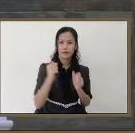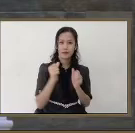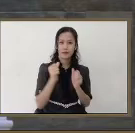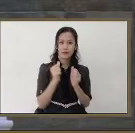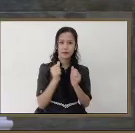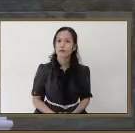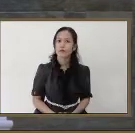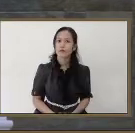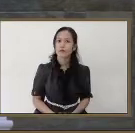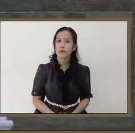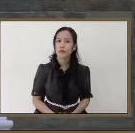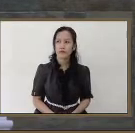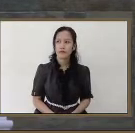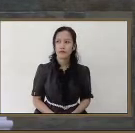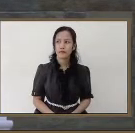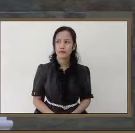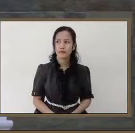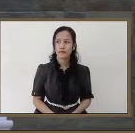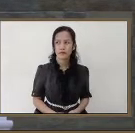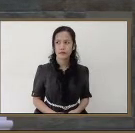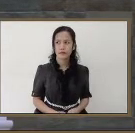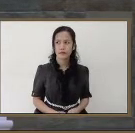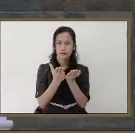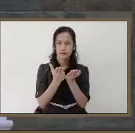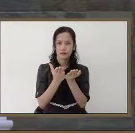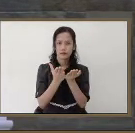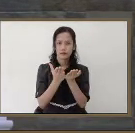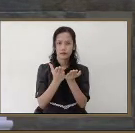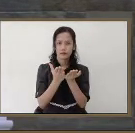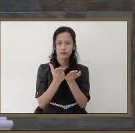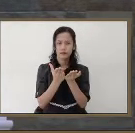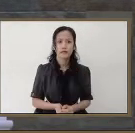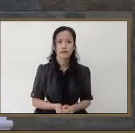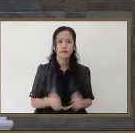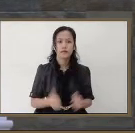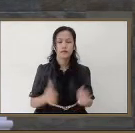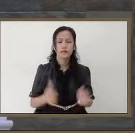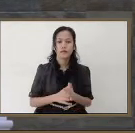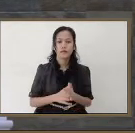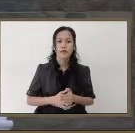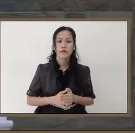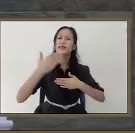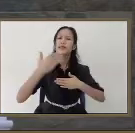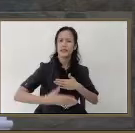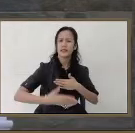mga libro na atin ding sunod-sunod na pag-aaral. Ezra chapter 7.